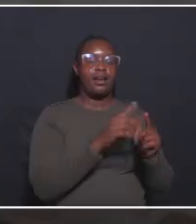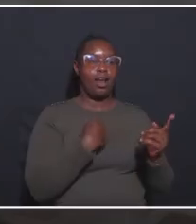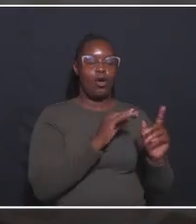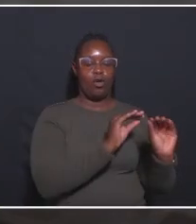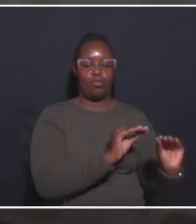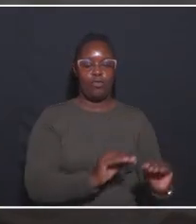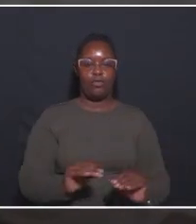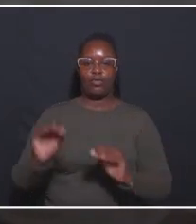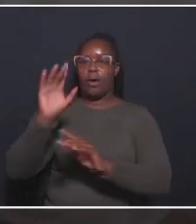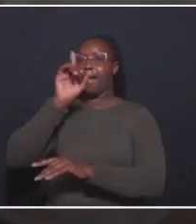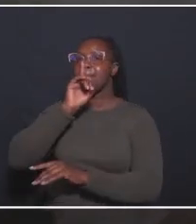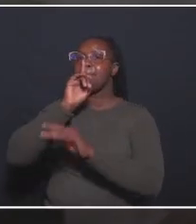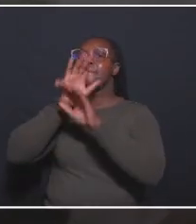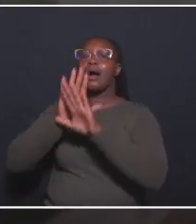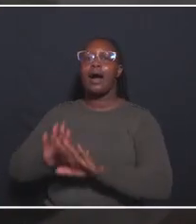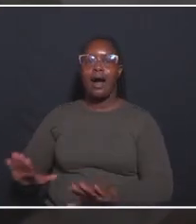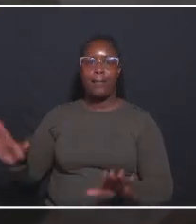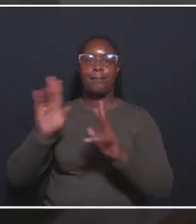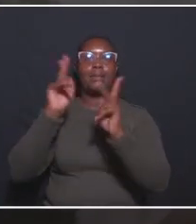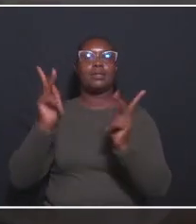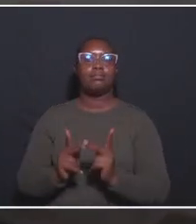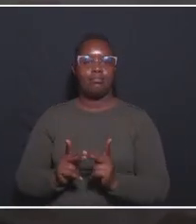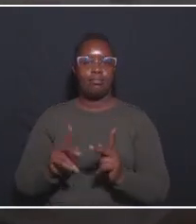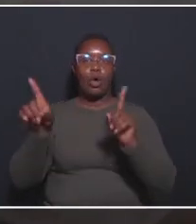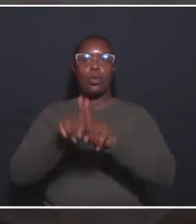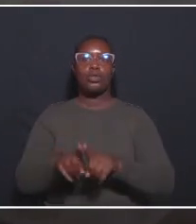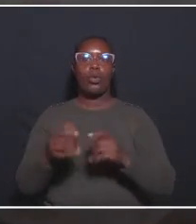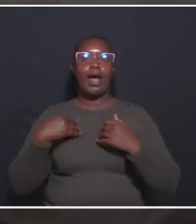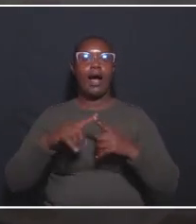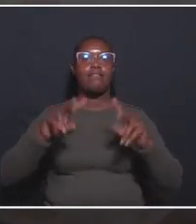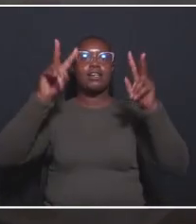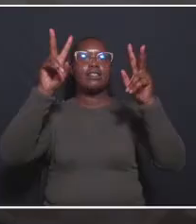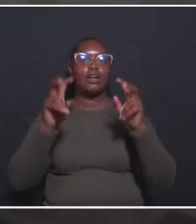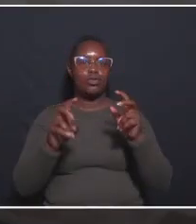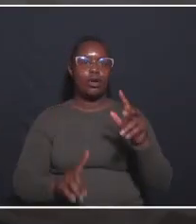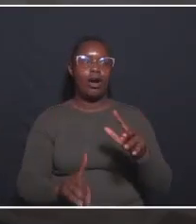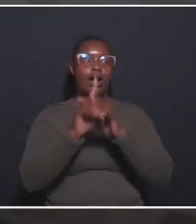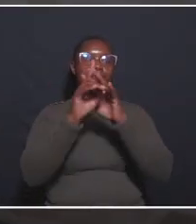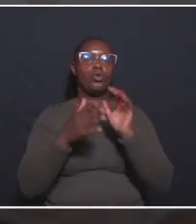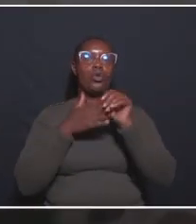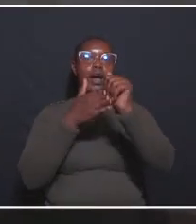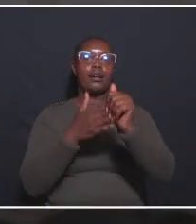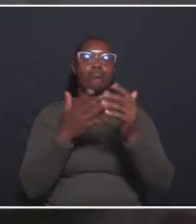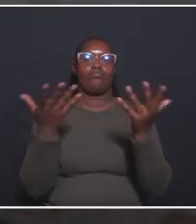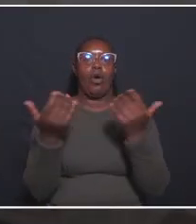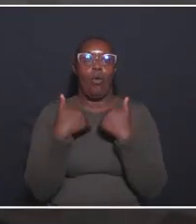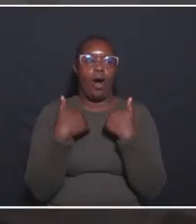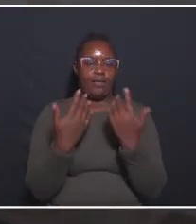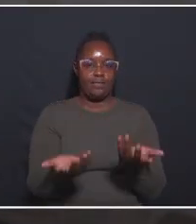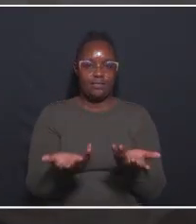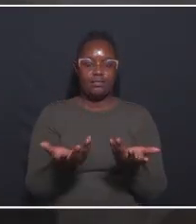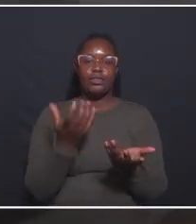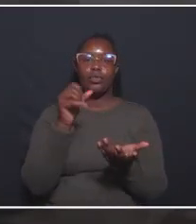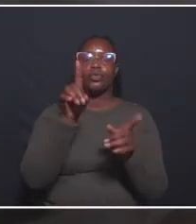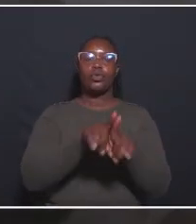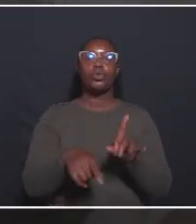a quieter place. And then we also have title cards to guide people. So we have, let's say this is the 18th, this is the